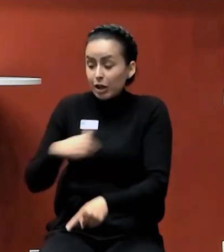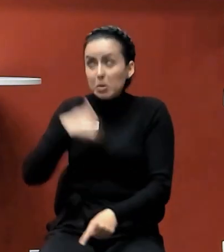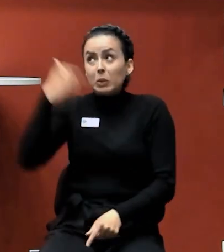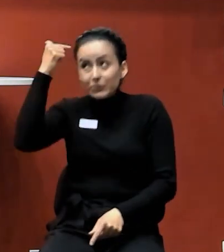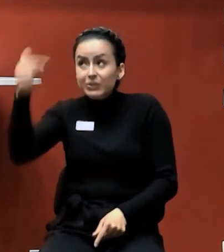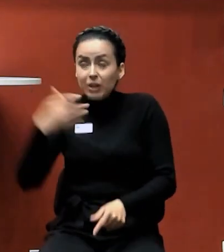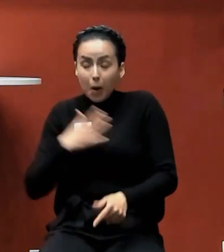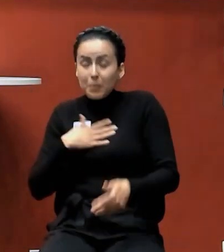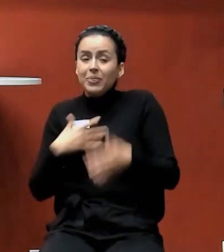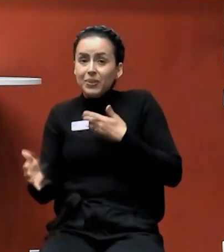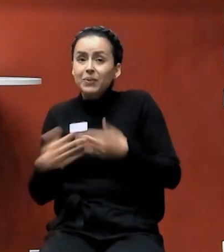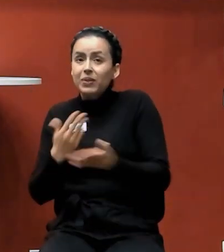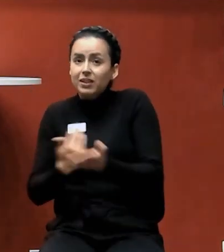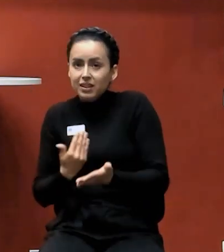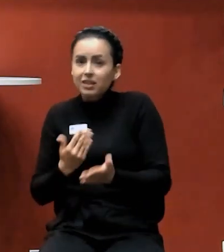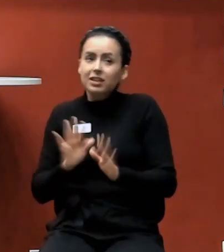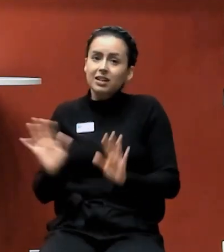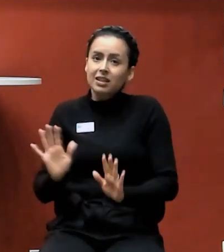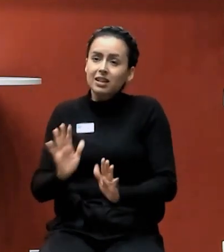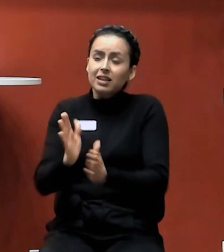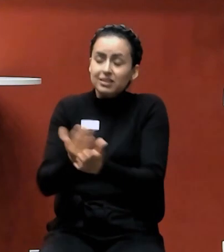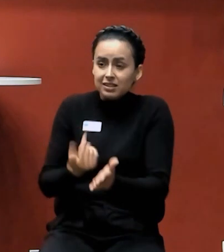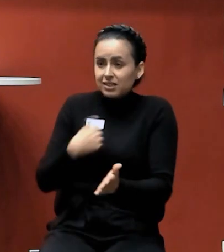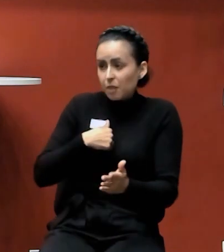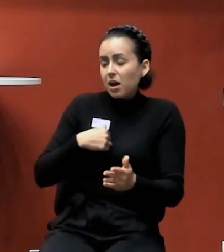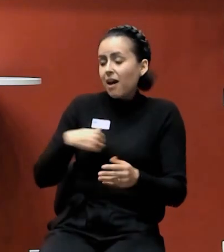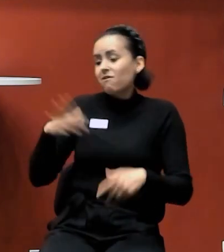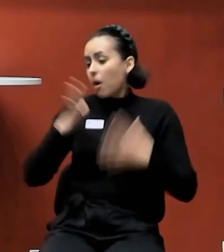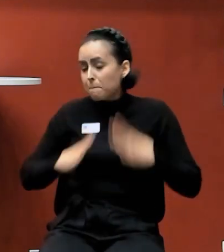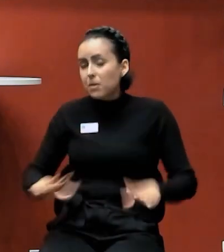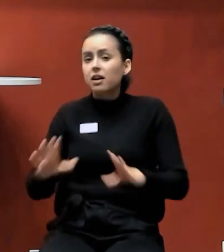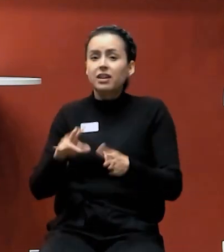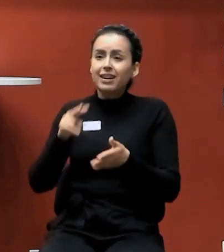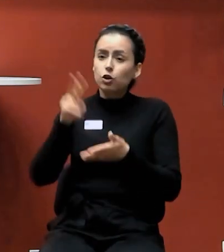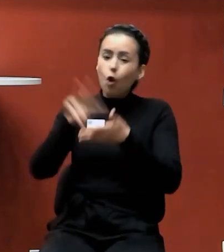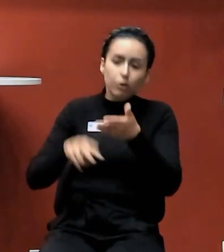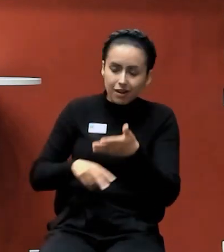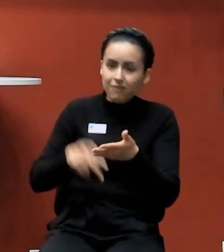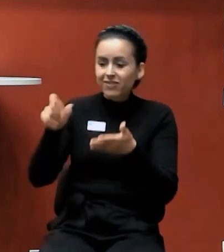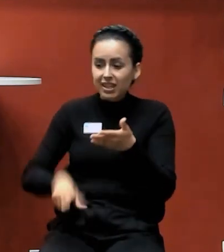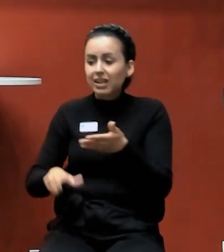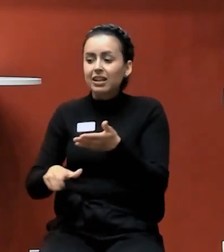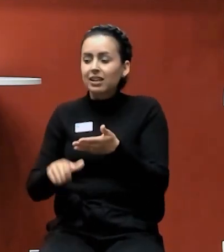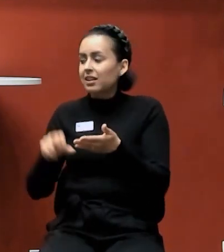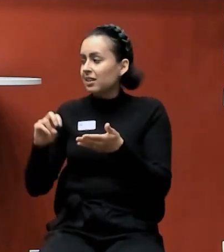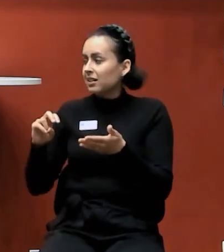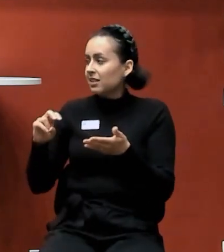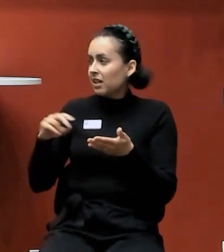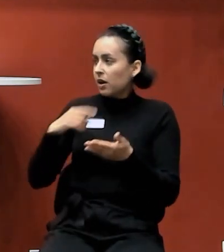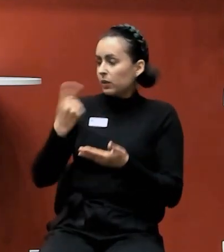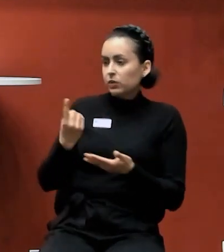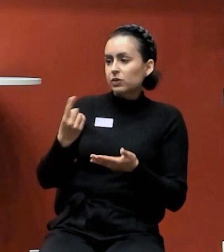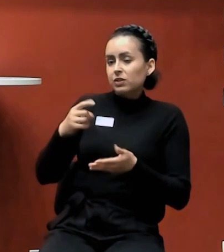work and not because I'm a disabled choreographer and one of the dancers I'm working with and is in a power